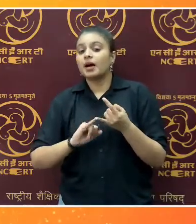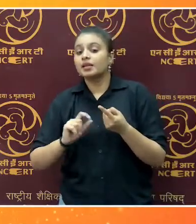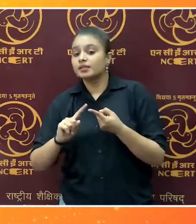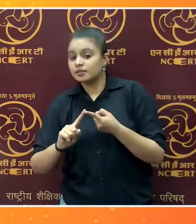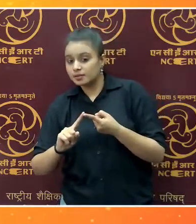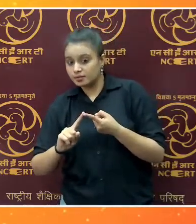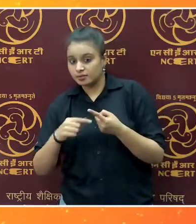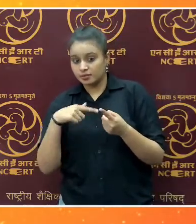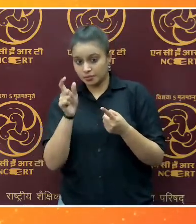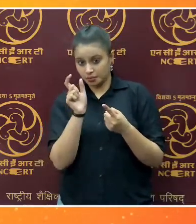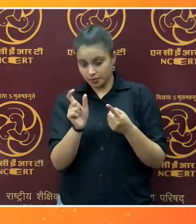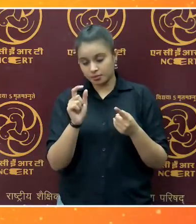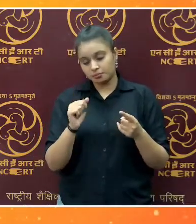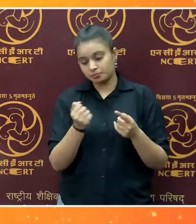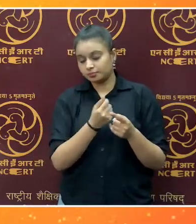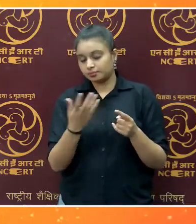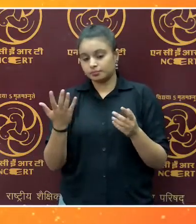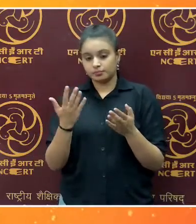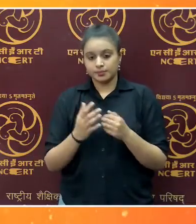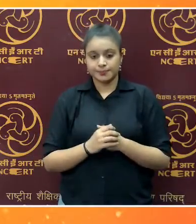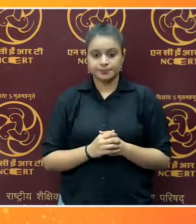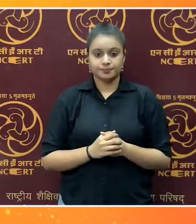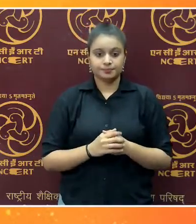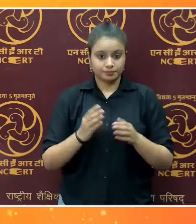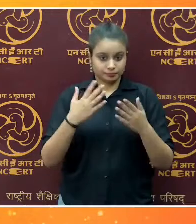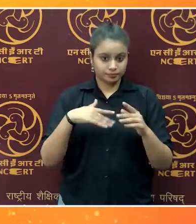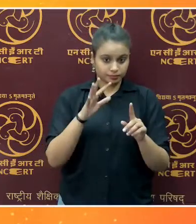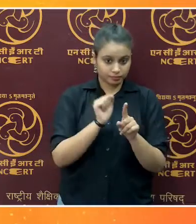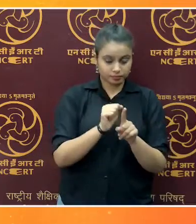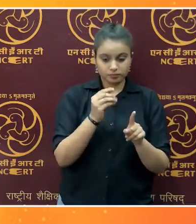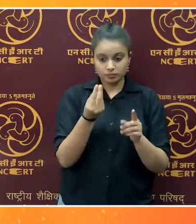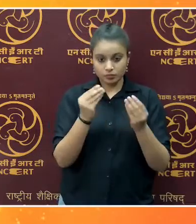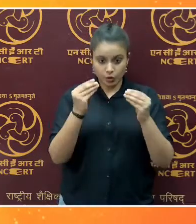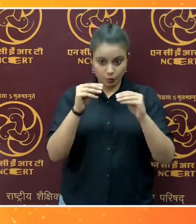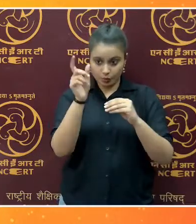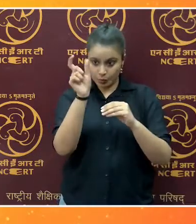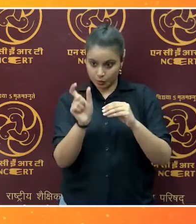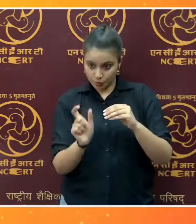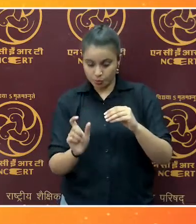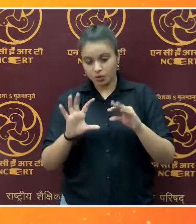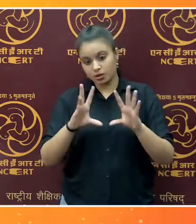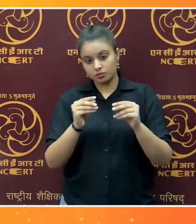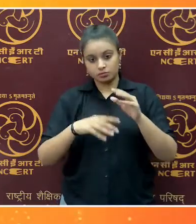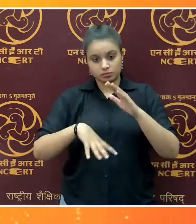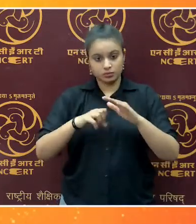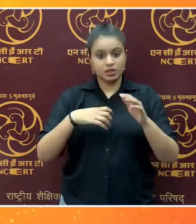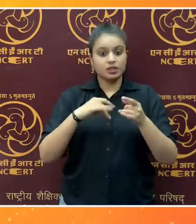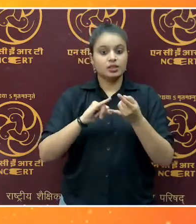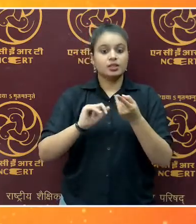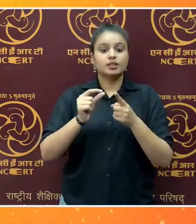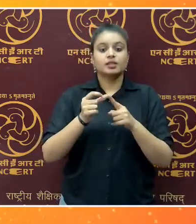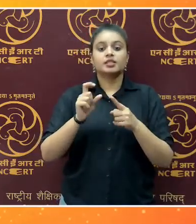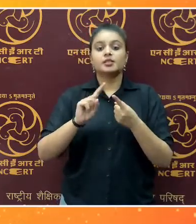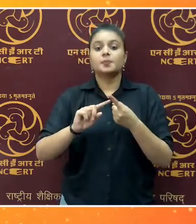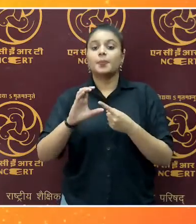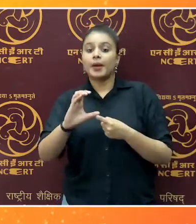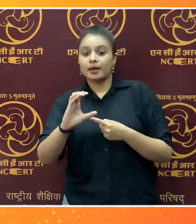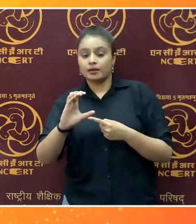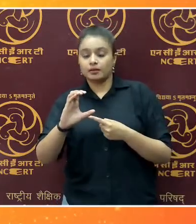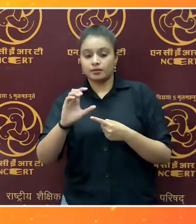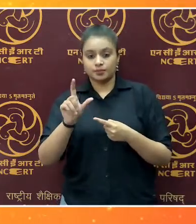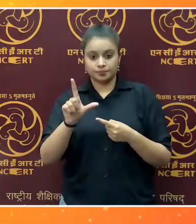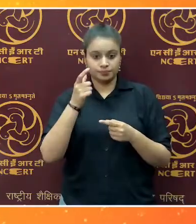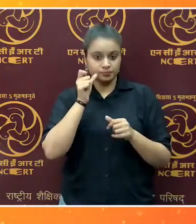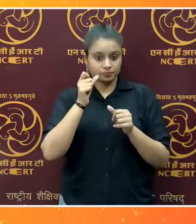despise, and so on. So find out more words with the root spec. It's a Latin root.